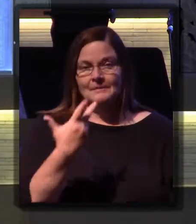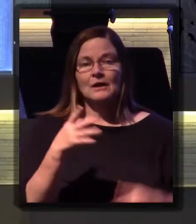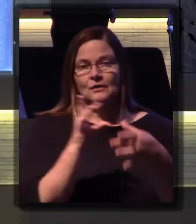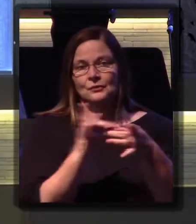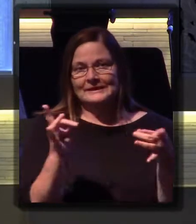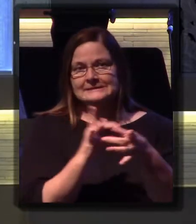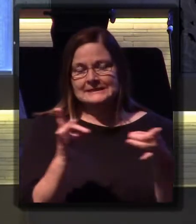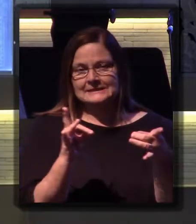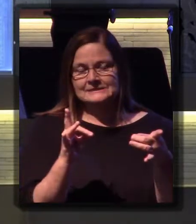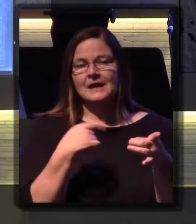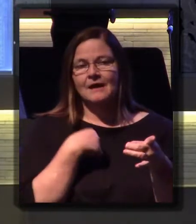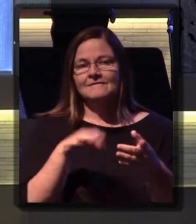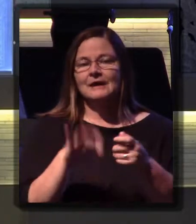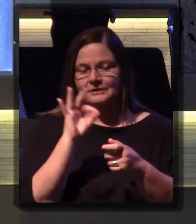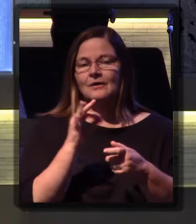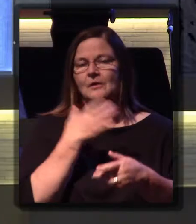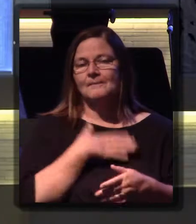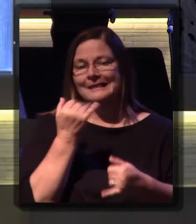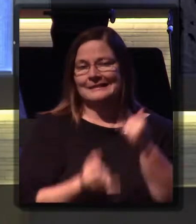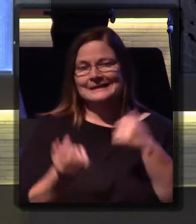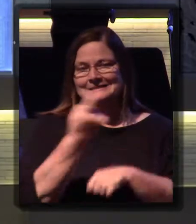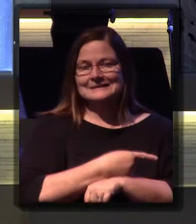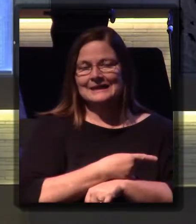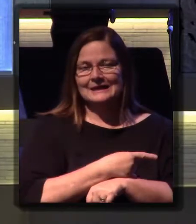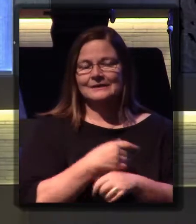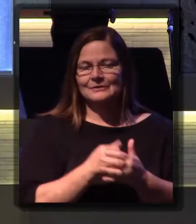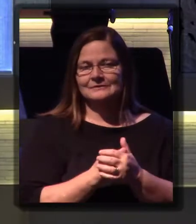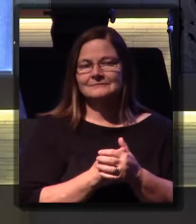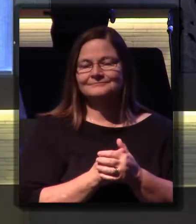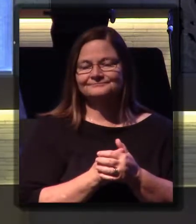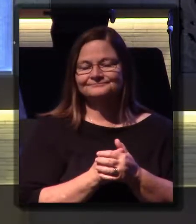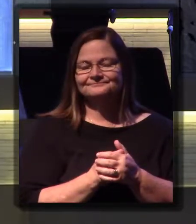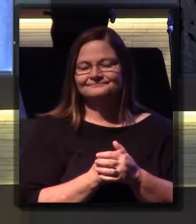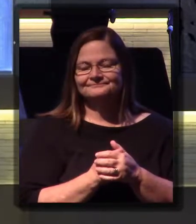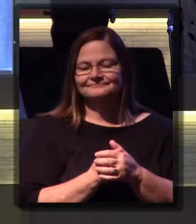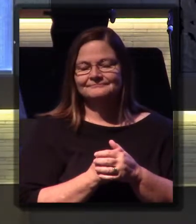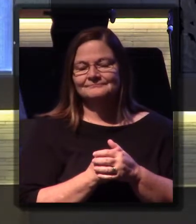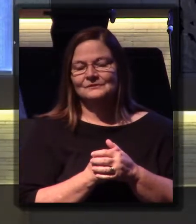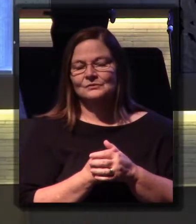meeting. In about three sentences, I learned when my last day would be.